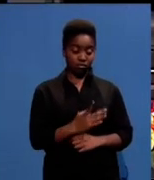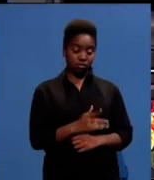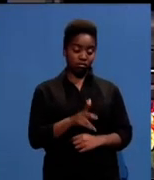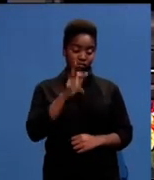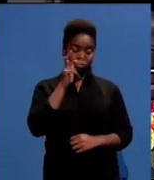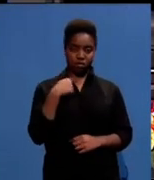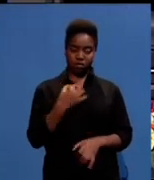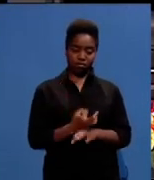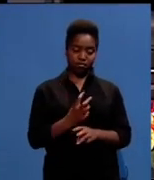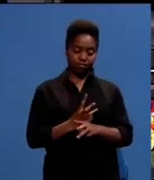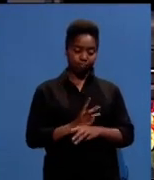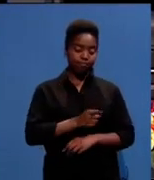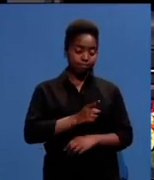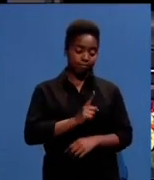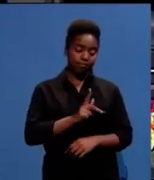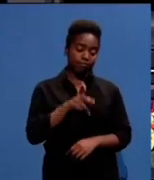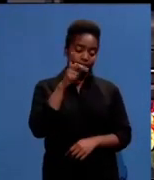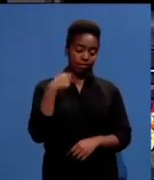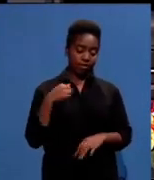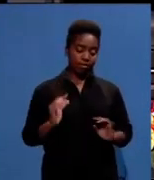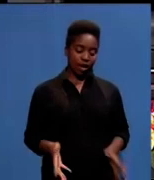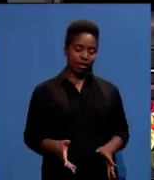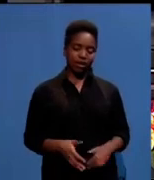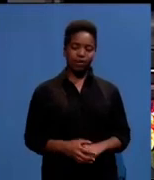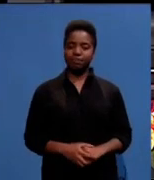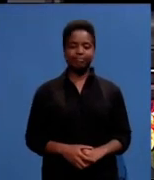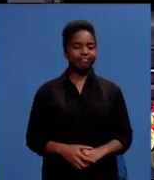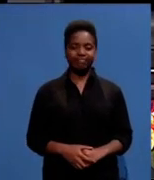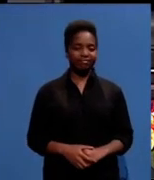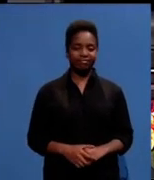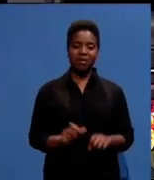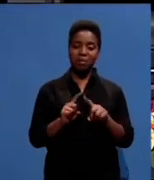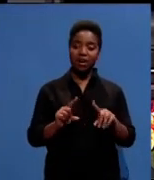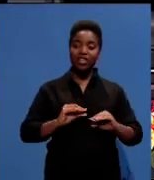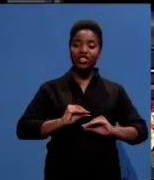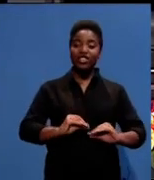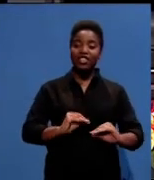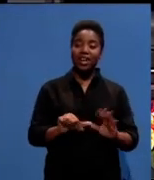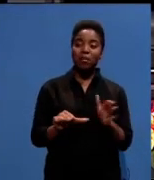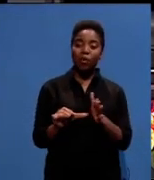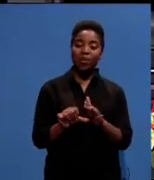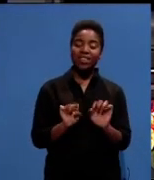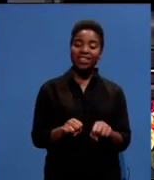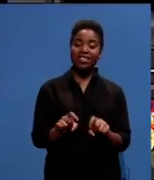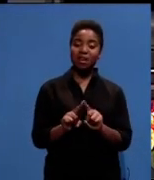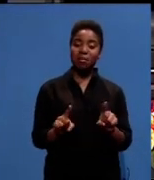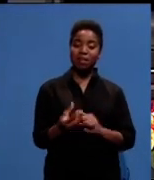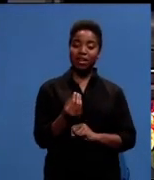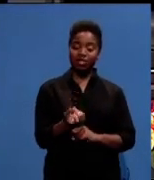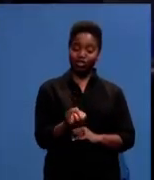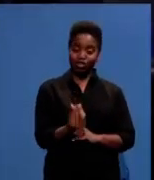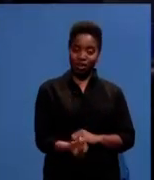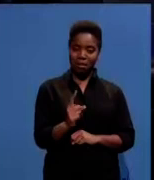parent speaks, the child must listen. And yes, absolutely, the fundamentals of that teachings are important for the child to understand what is wrong and